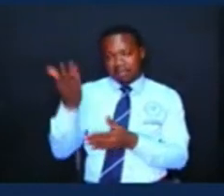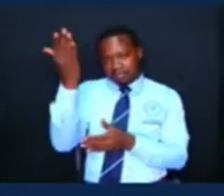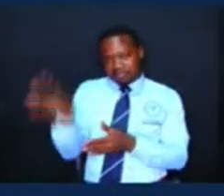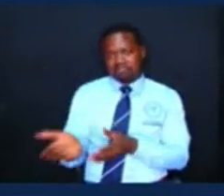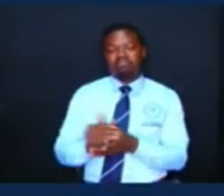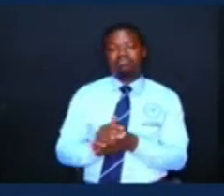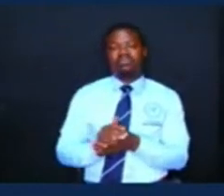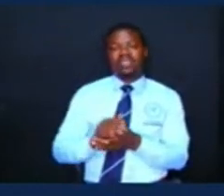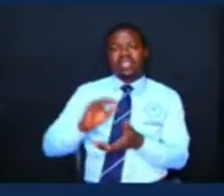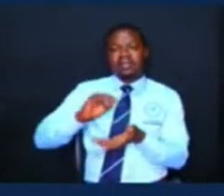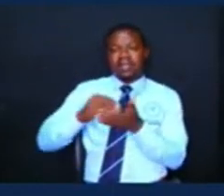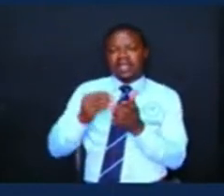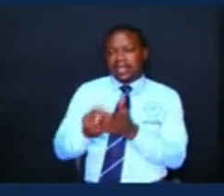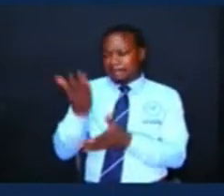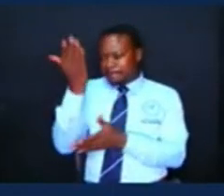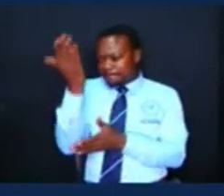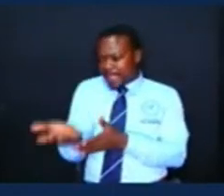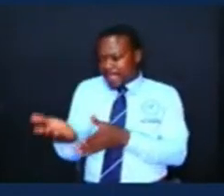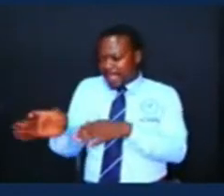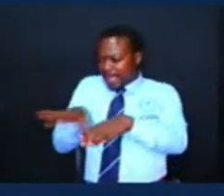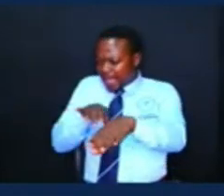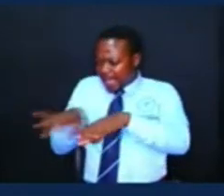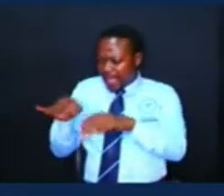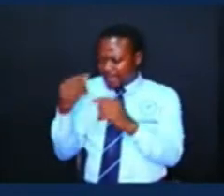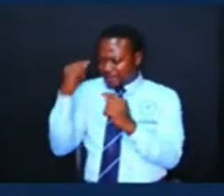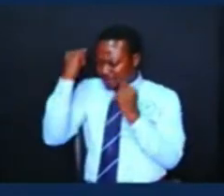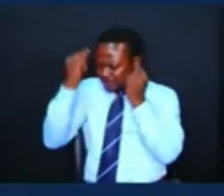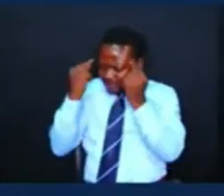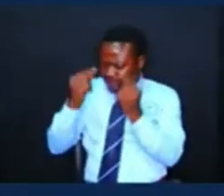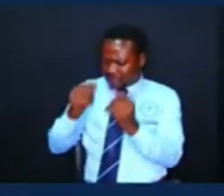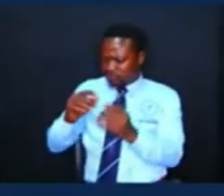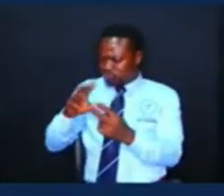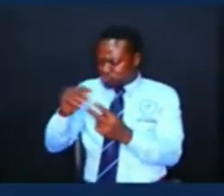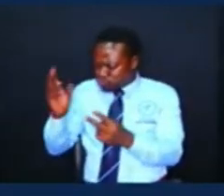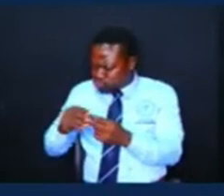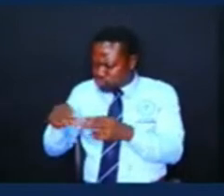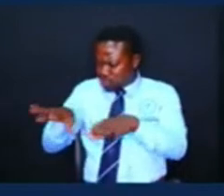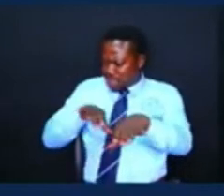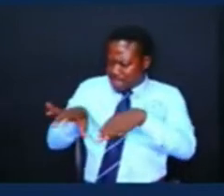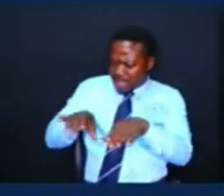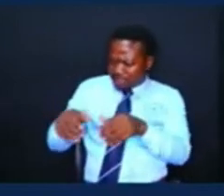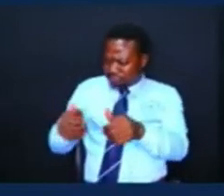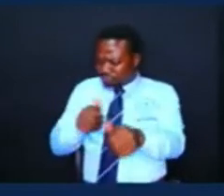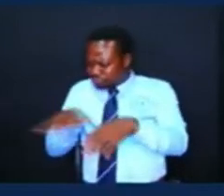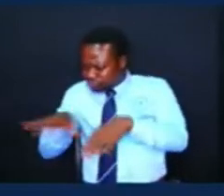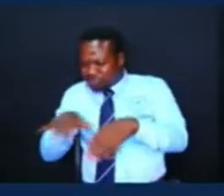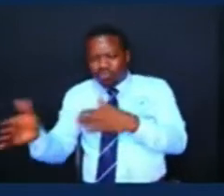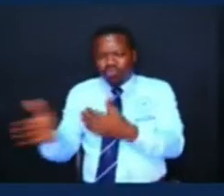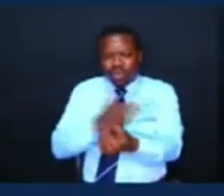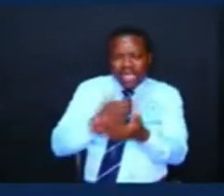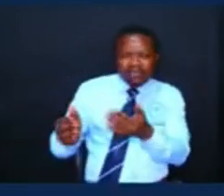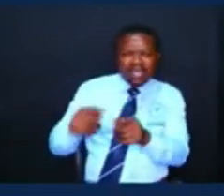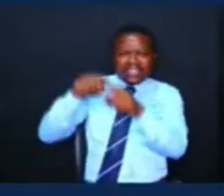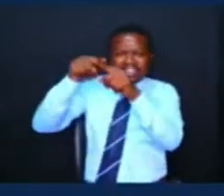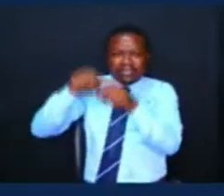from which a person does all thinking, feeling, and